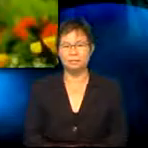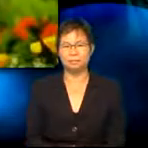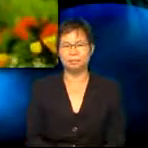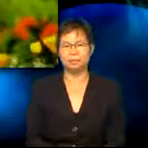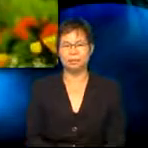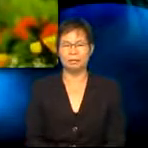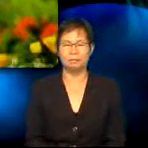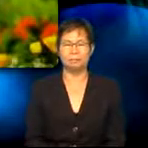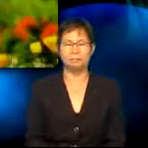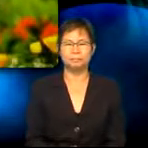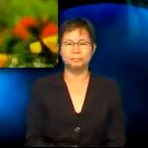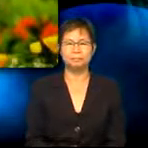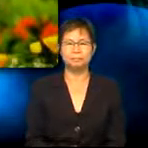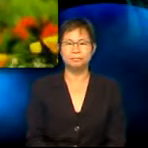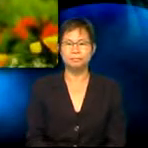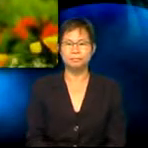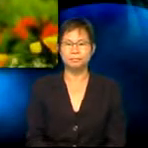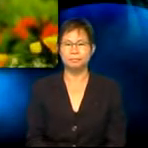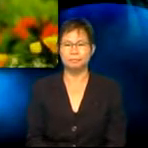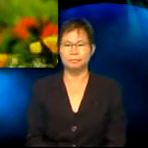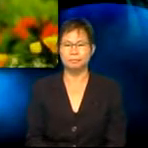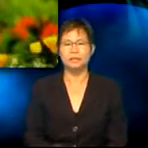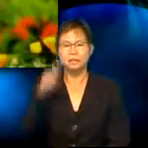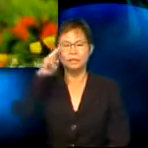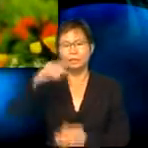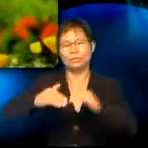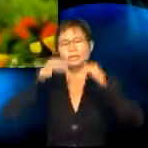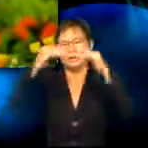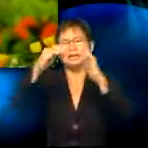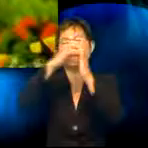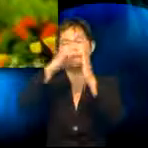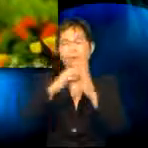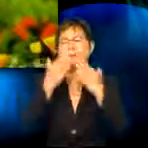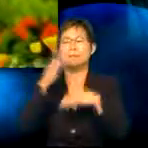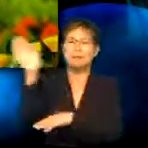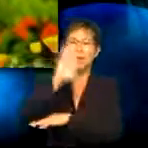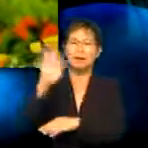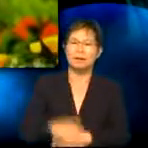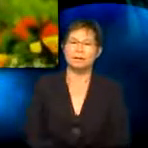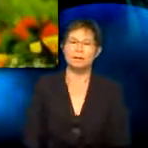Come here, you. I'll see you in the next episode. Bye.